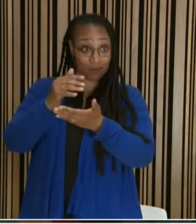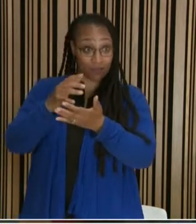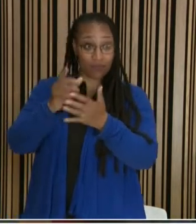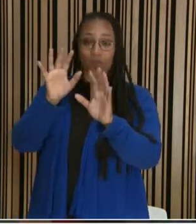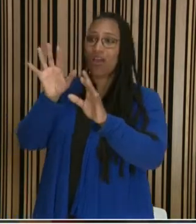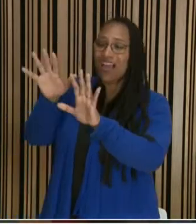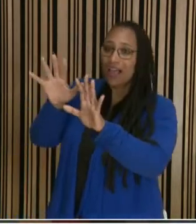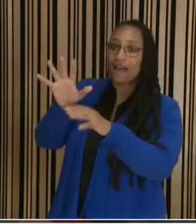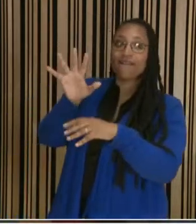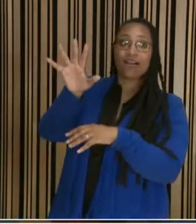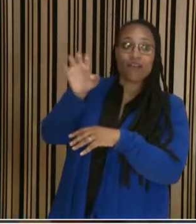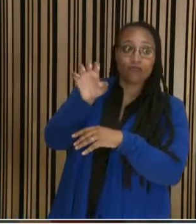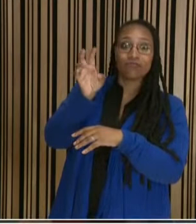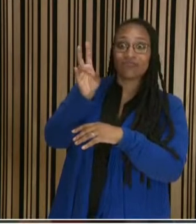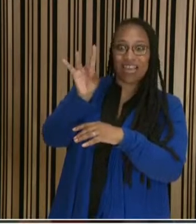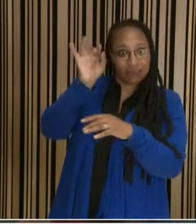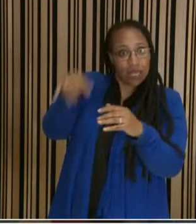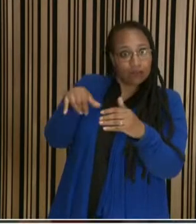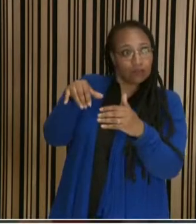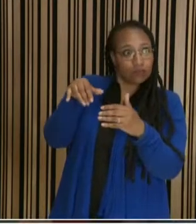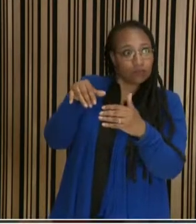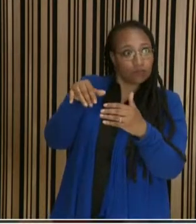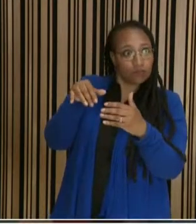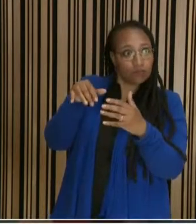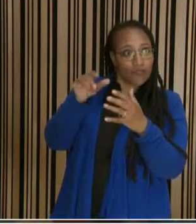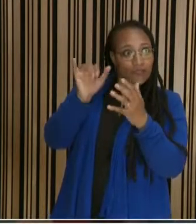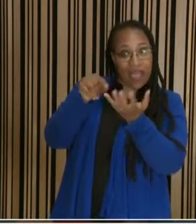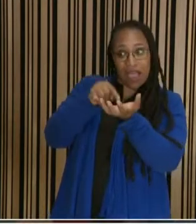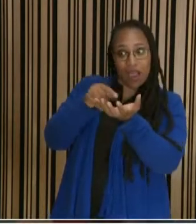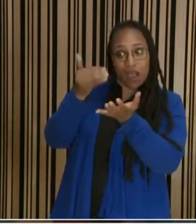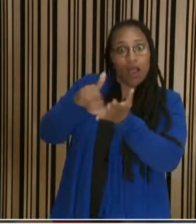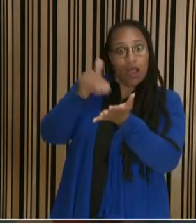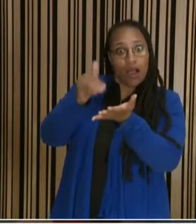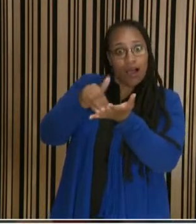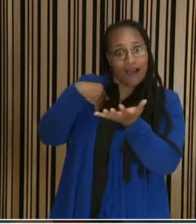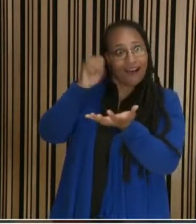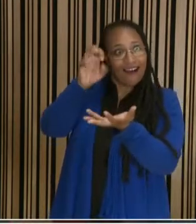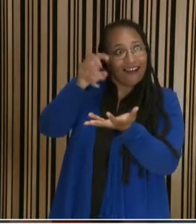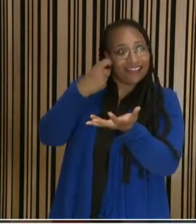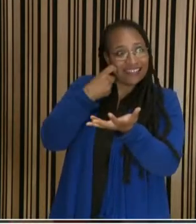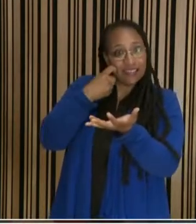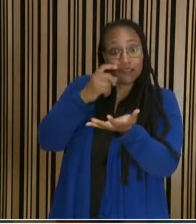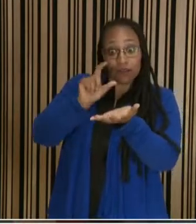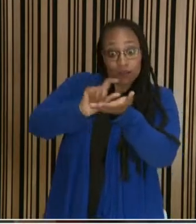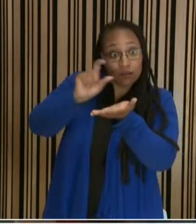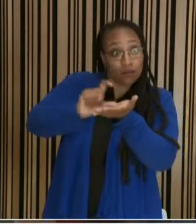less the other investments that we already have in Vision Zero.